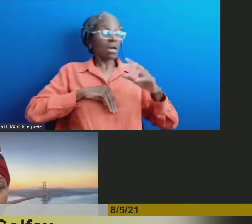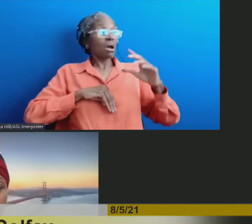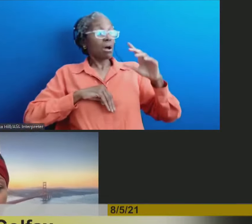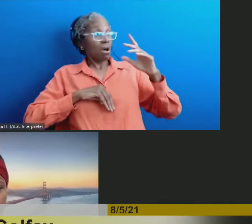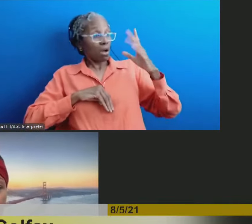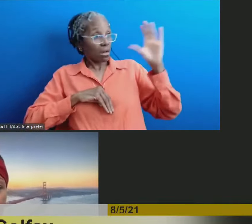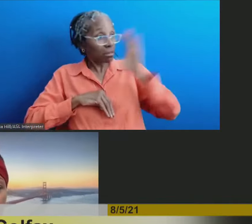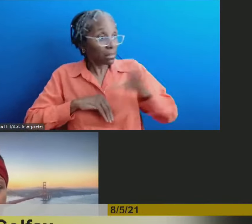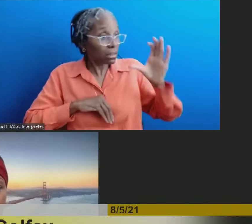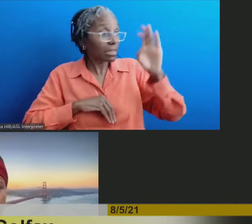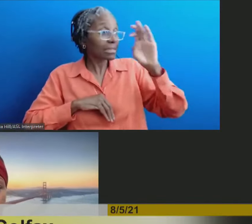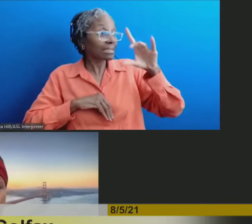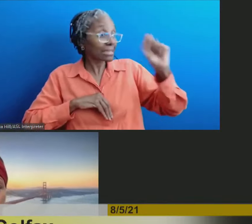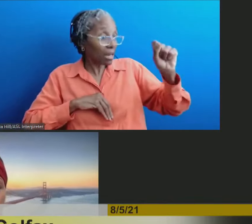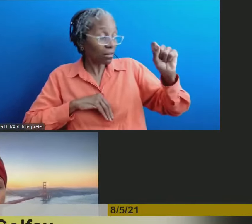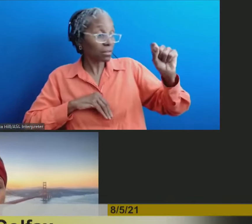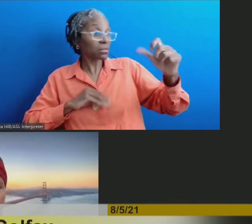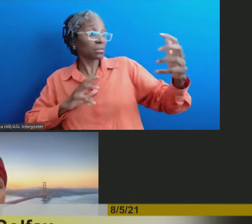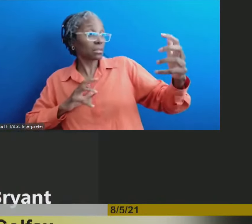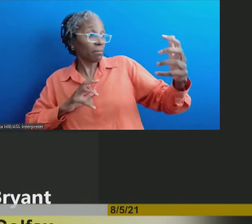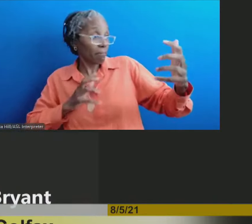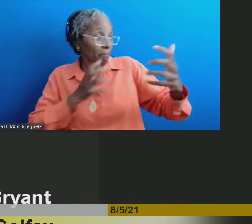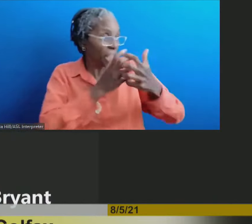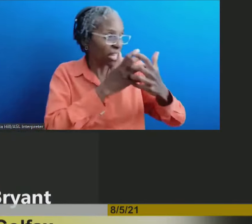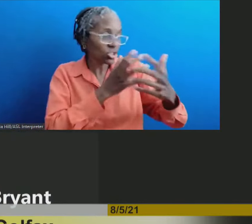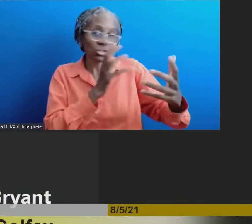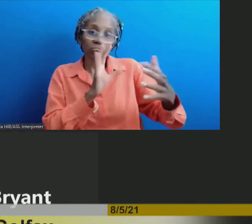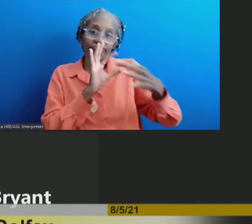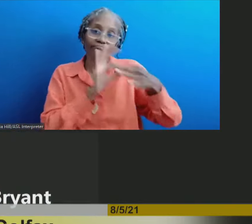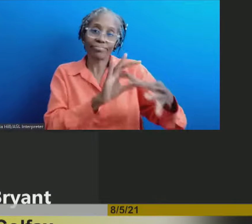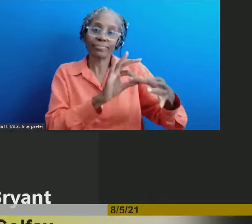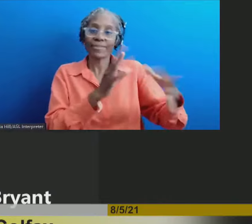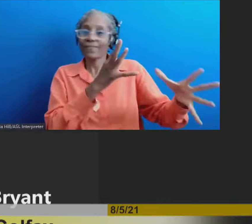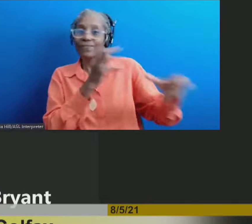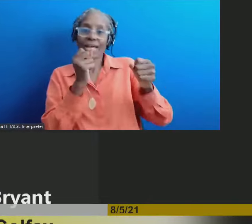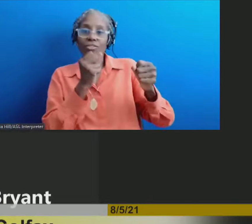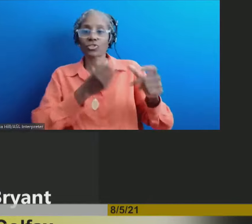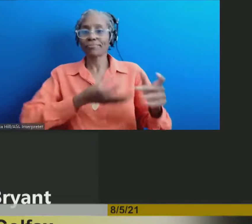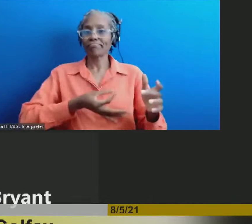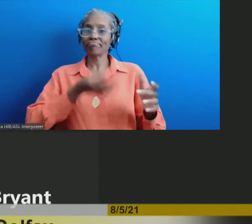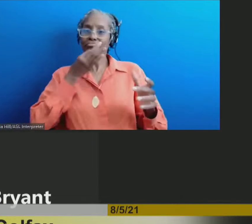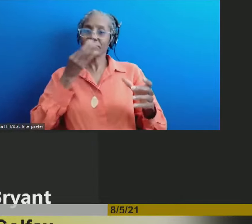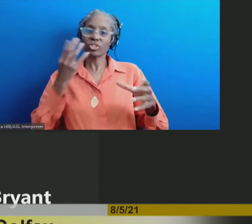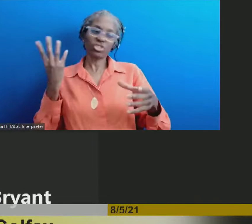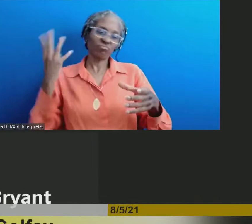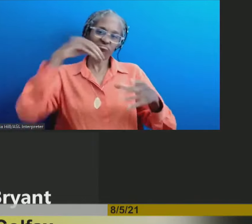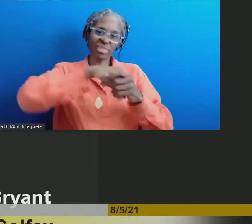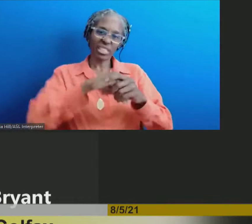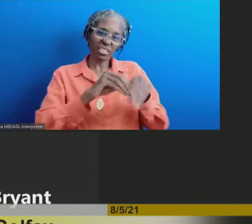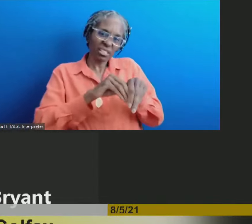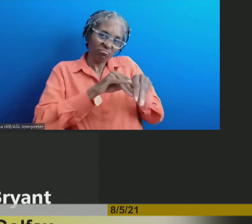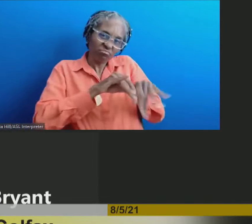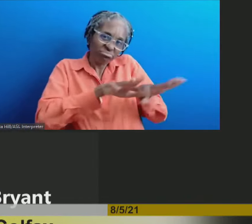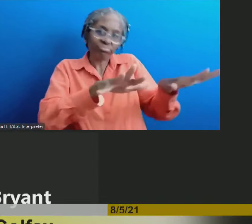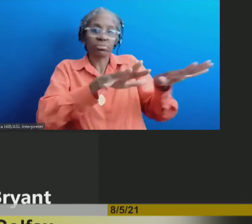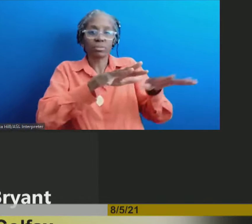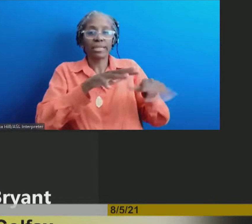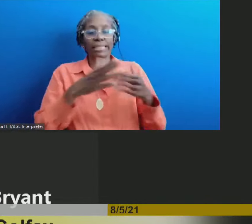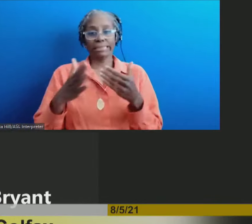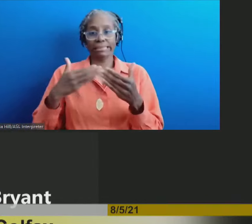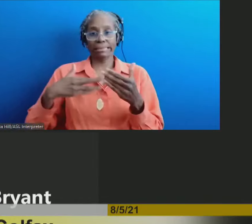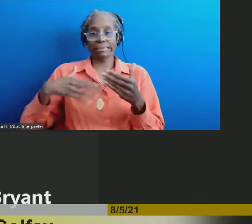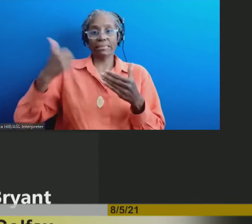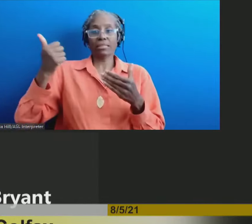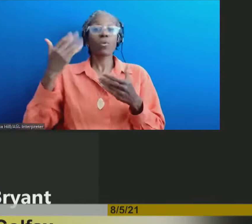more tightly to our cells and do it more quickly to infect us. So that's the key reason why